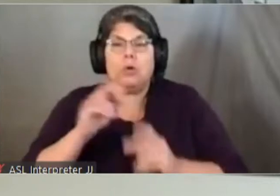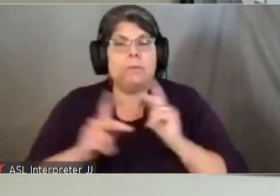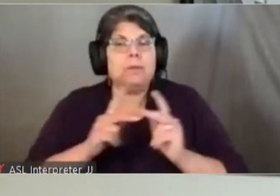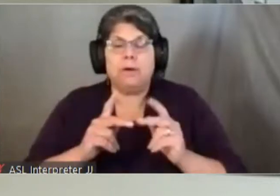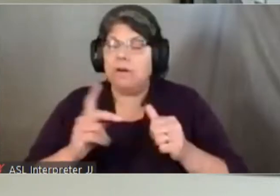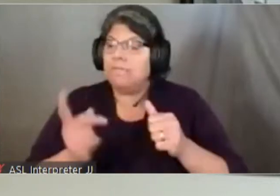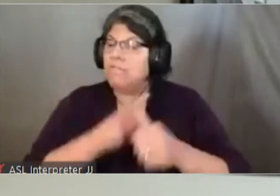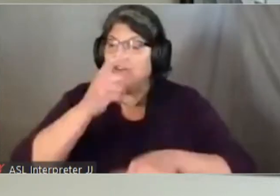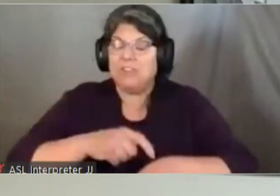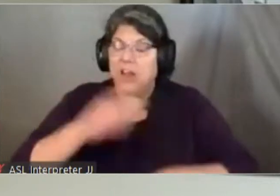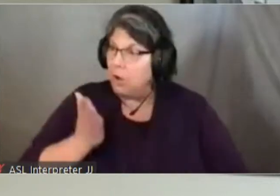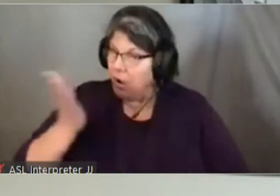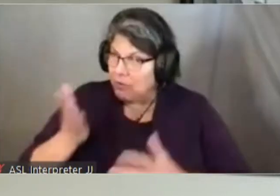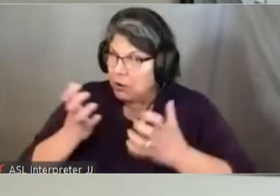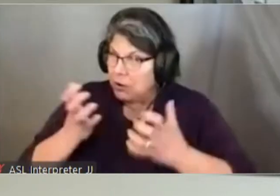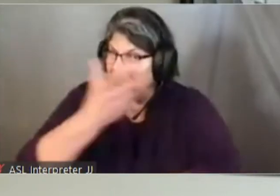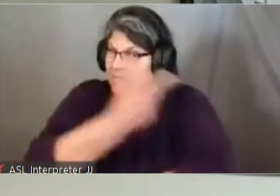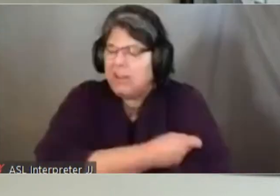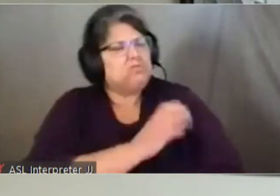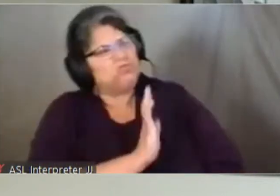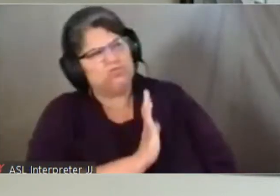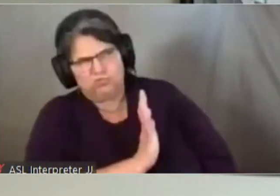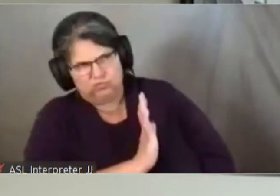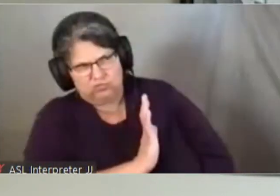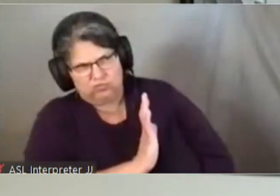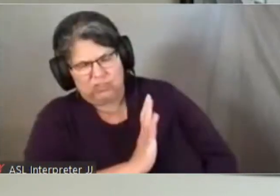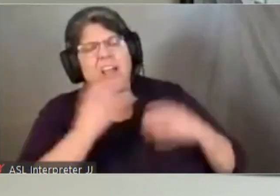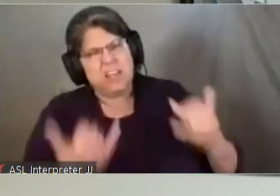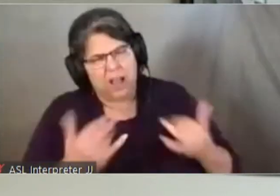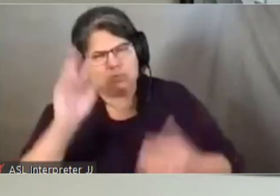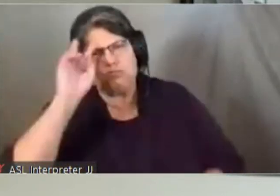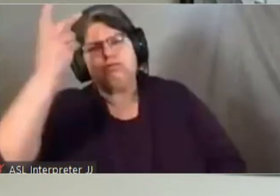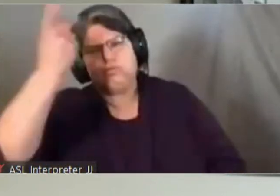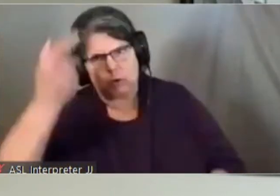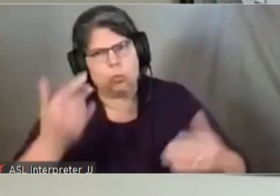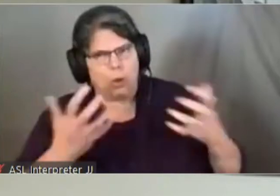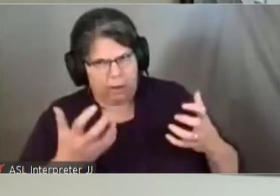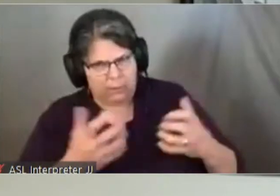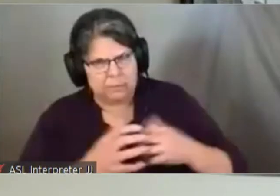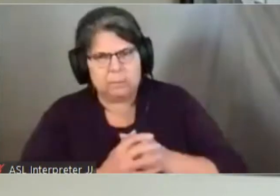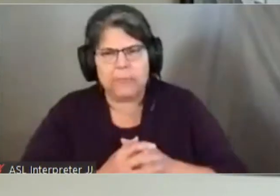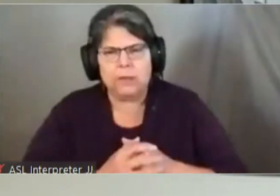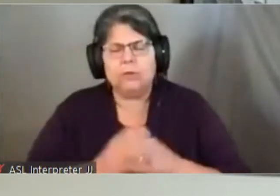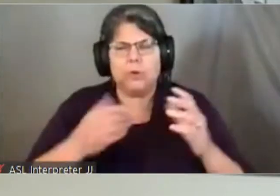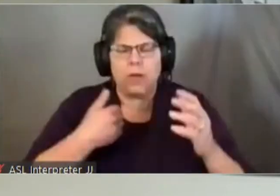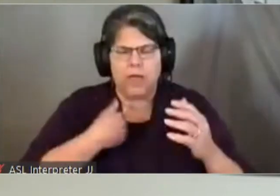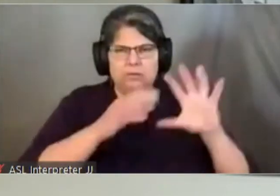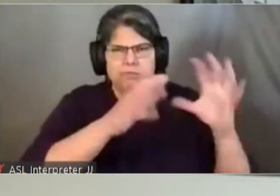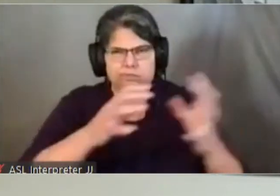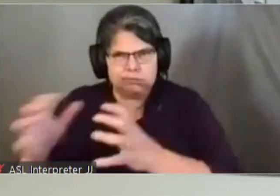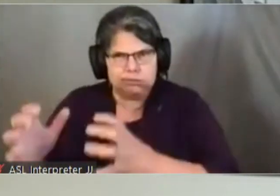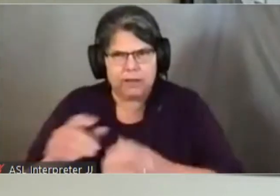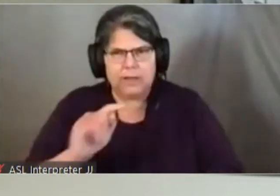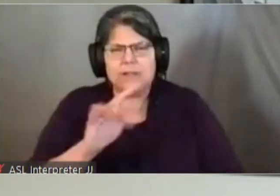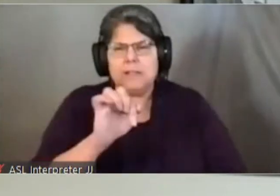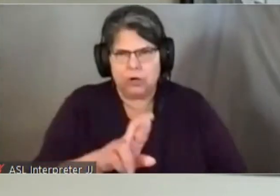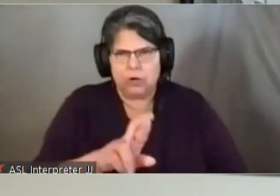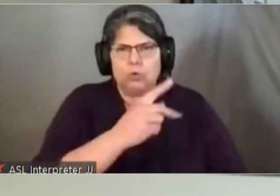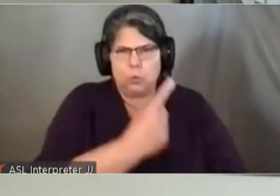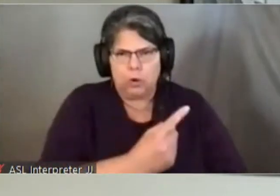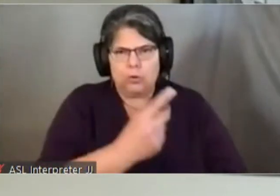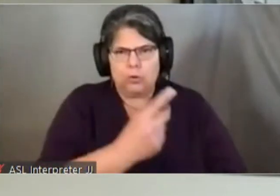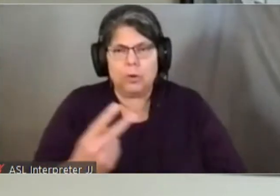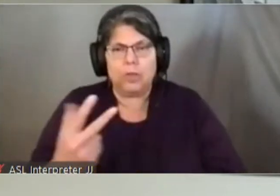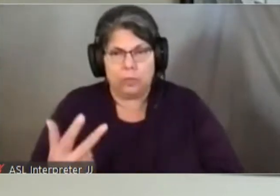from phase 1A, tiers 1, 2, and 3. And we have now